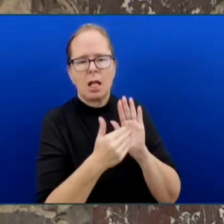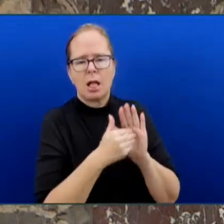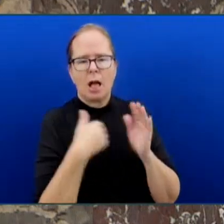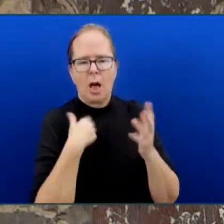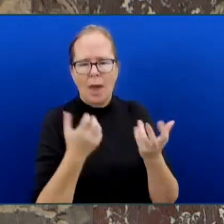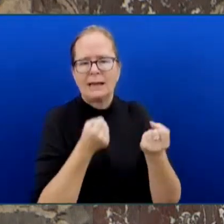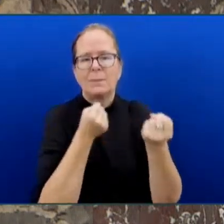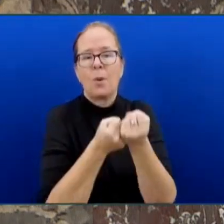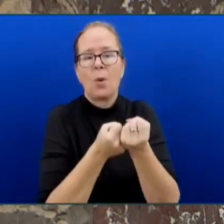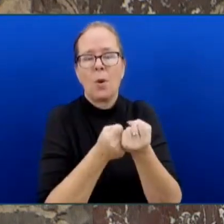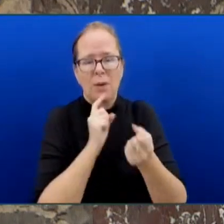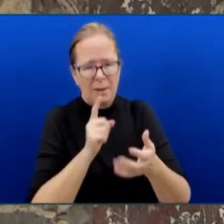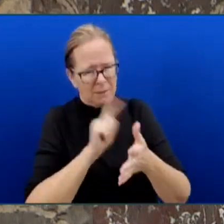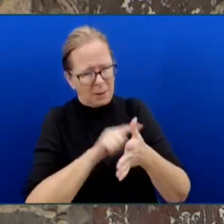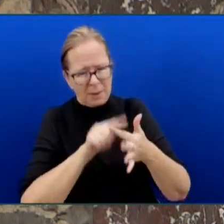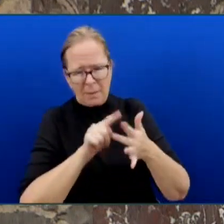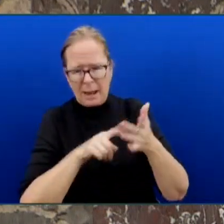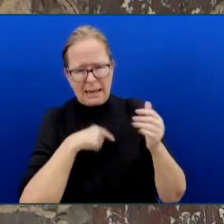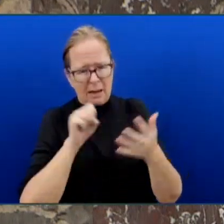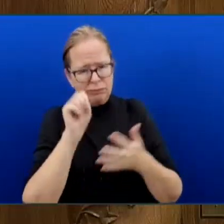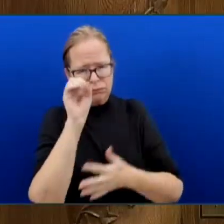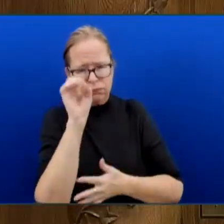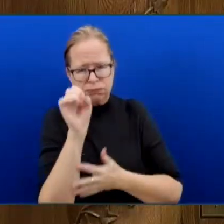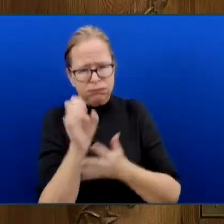the opportunity to.